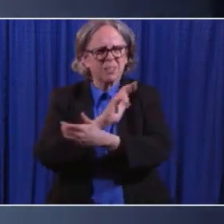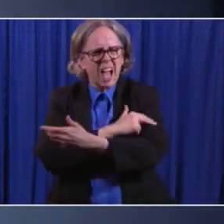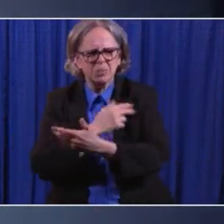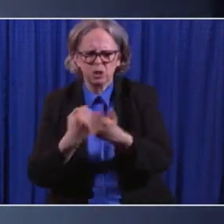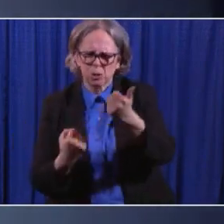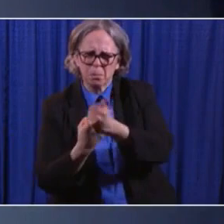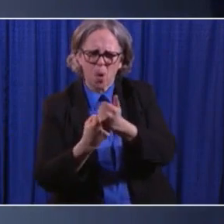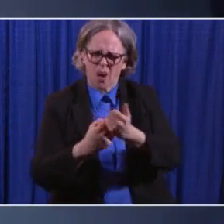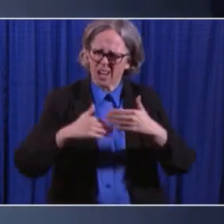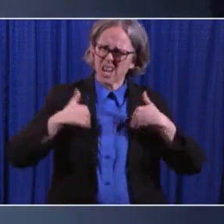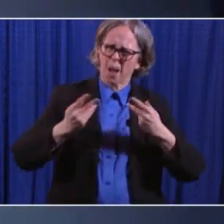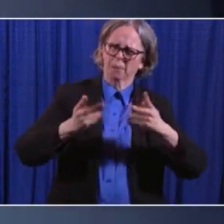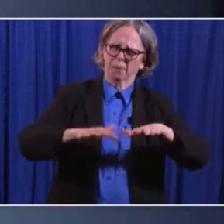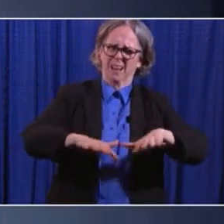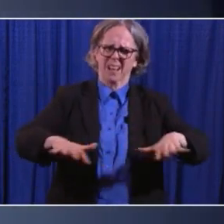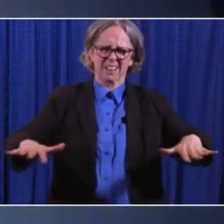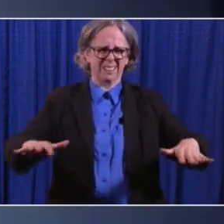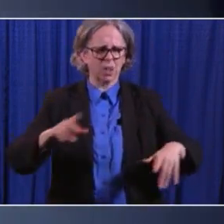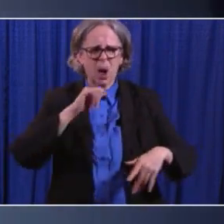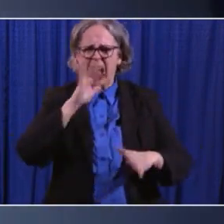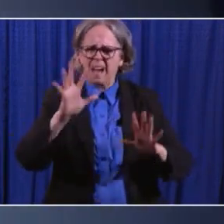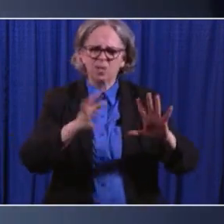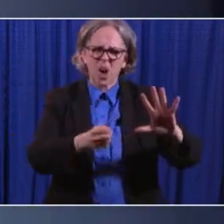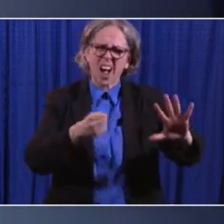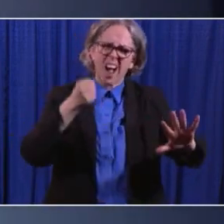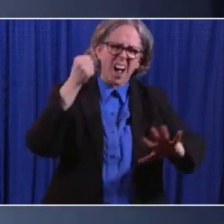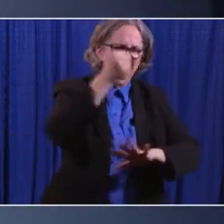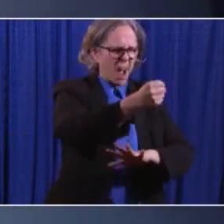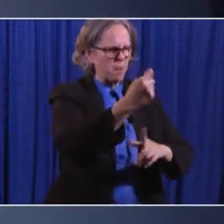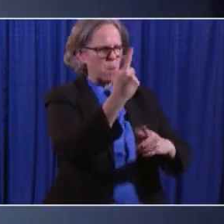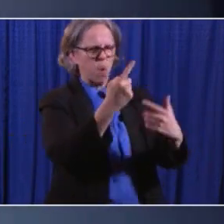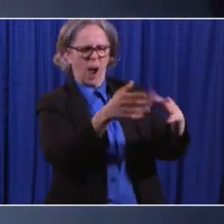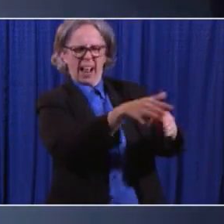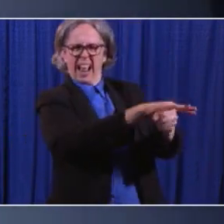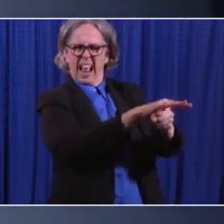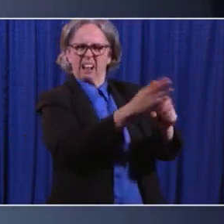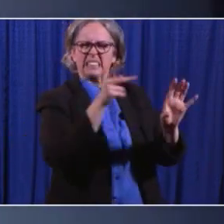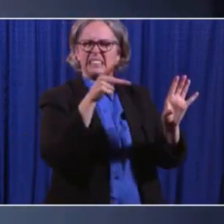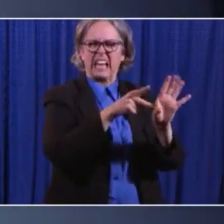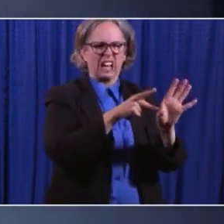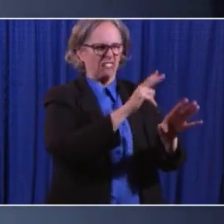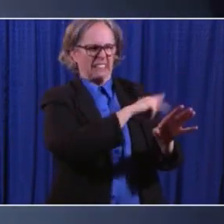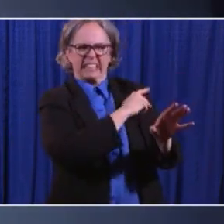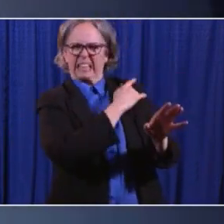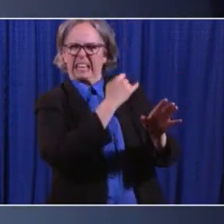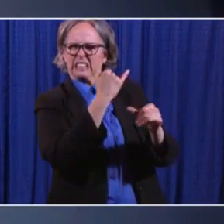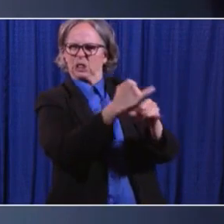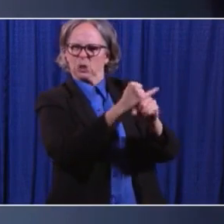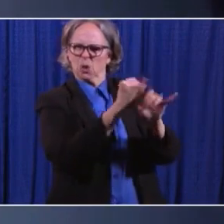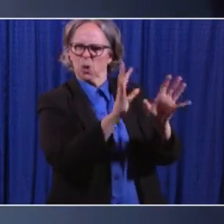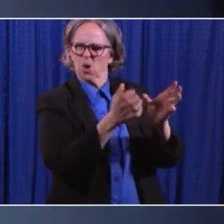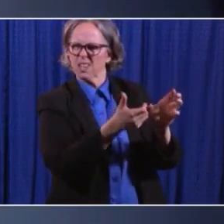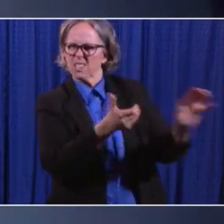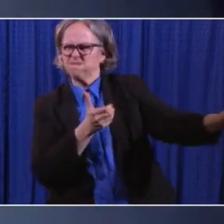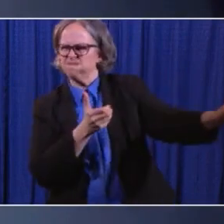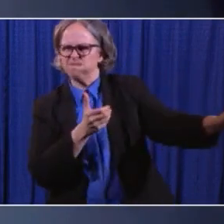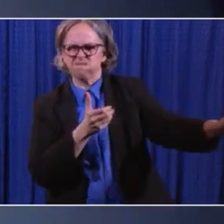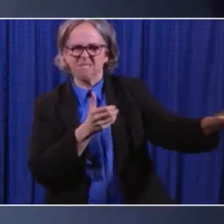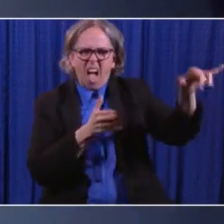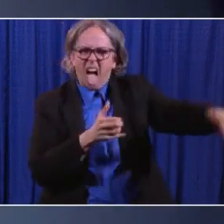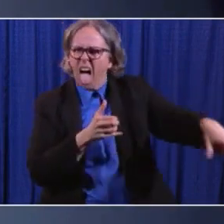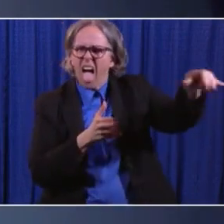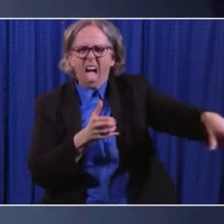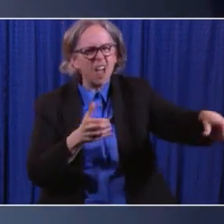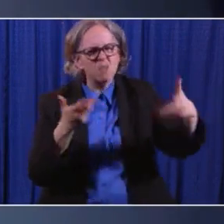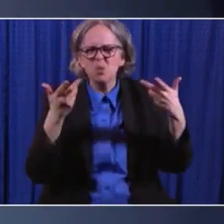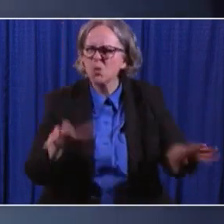be placed into psychiatric beds or to stay in hospital beds for a long period of time. For many of the young people we